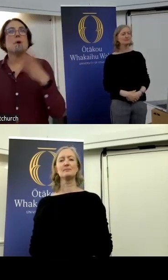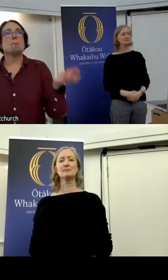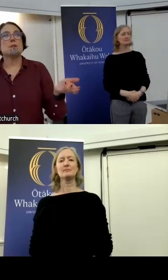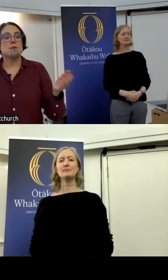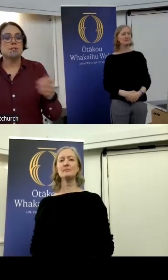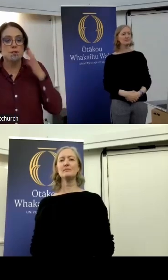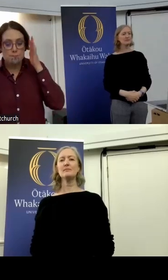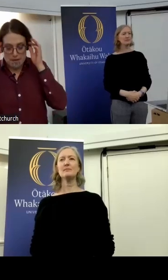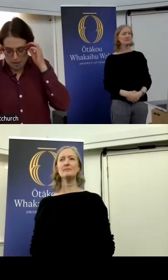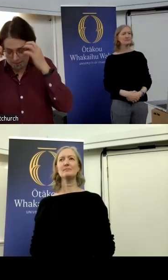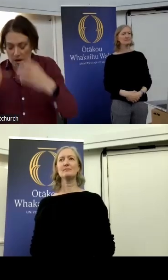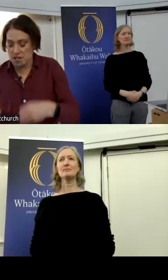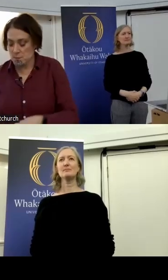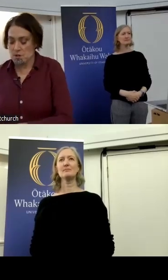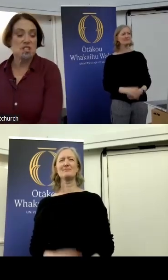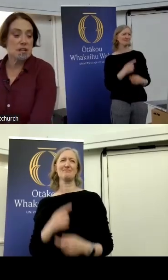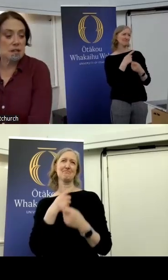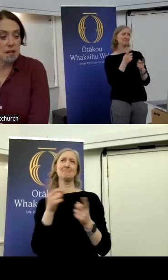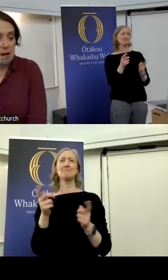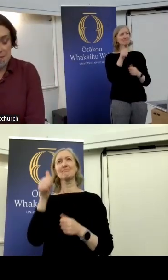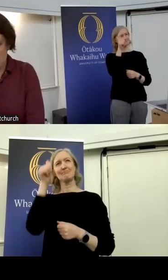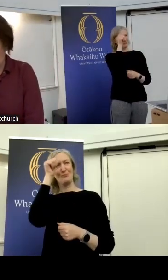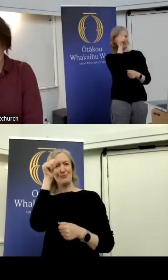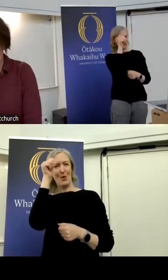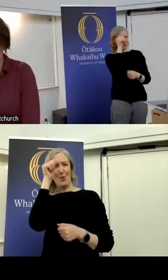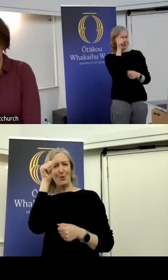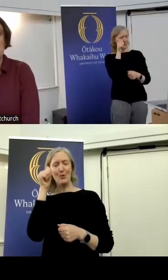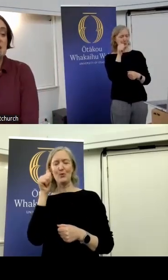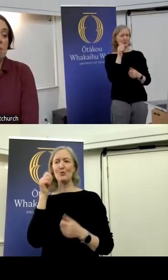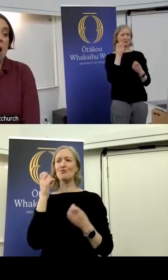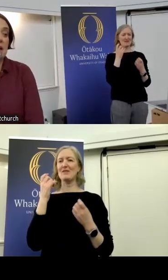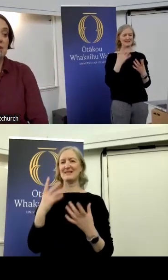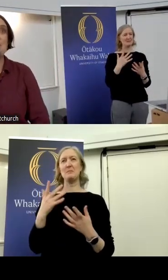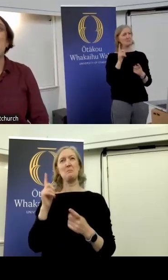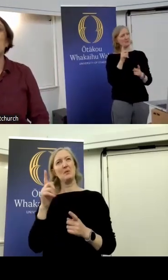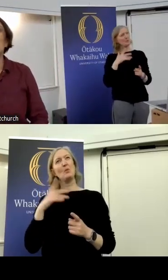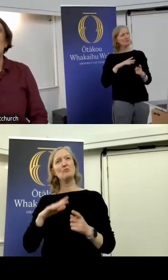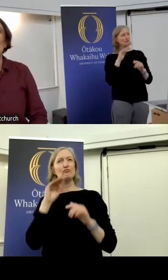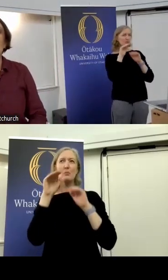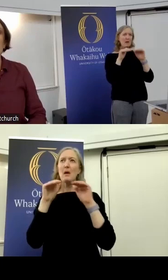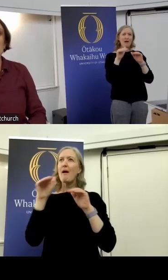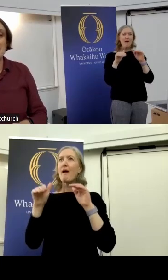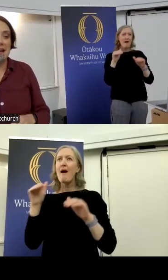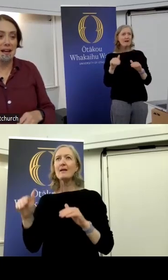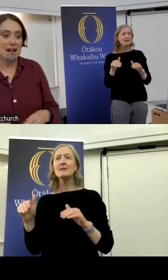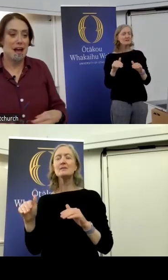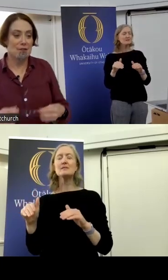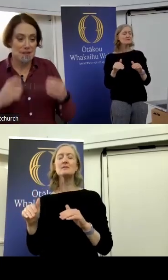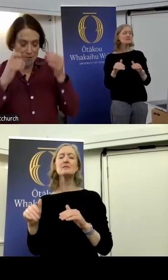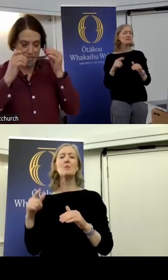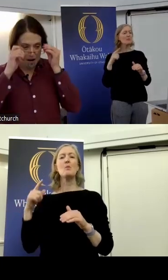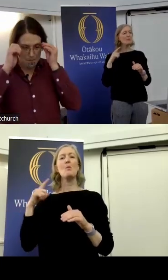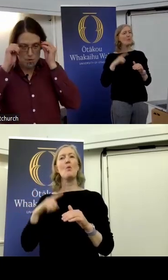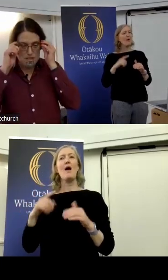I mean, this won't be news to you, but I just want to kind of give us a reminder about why